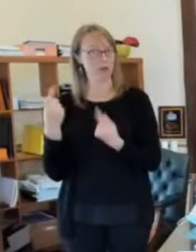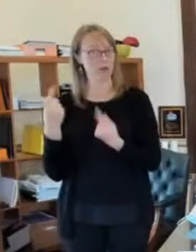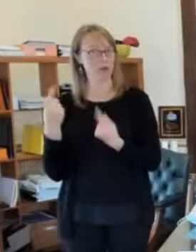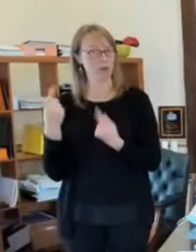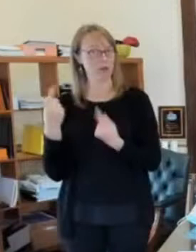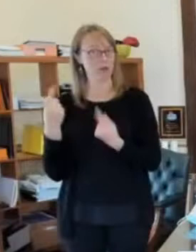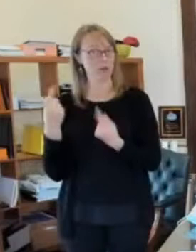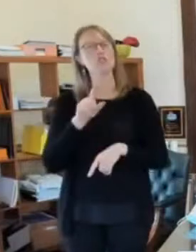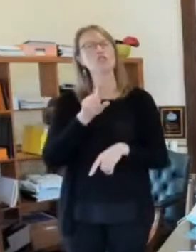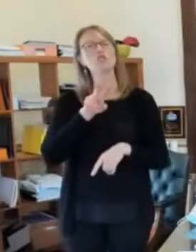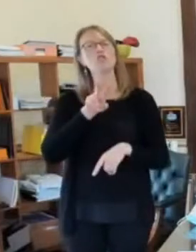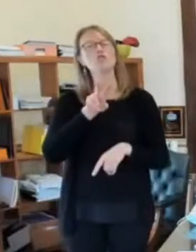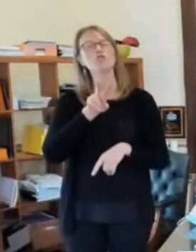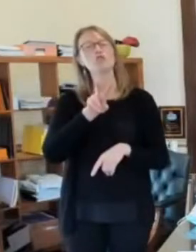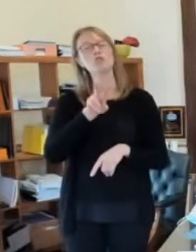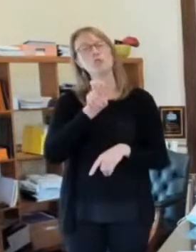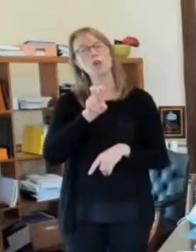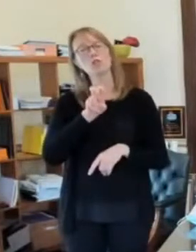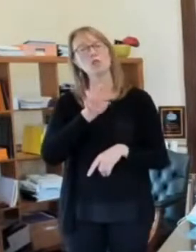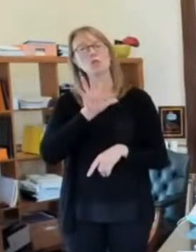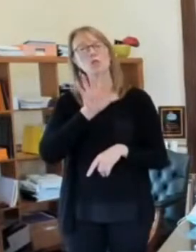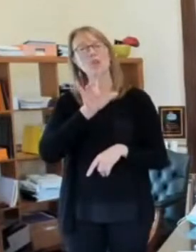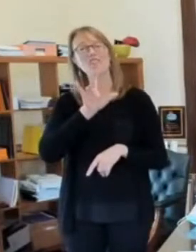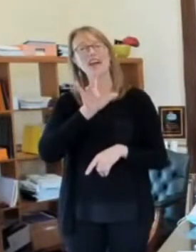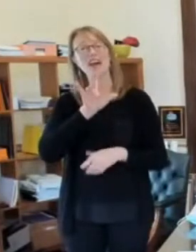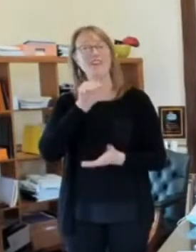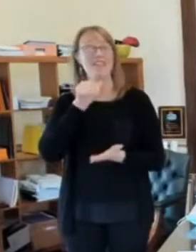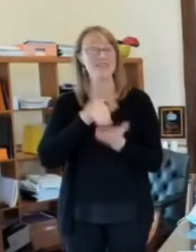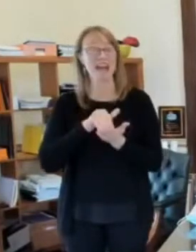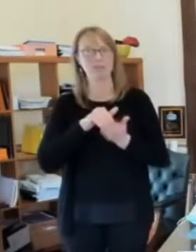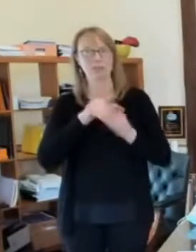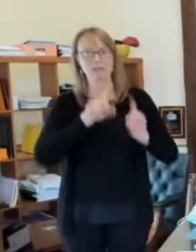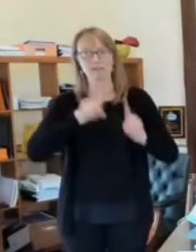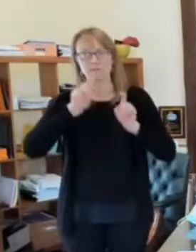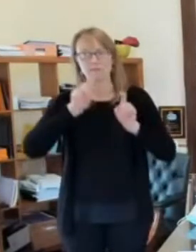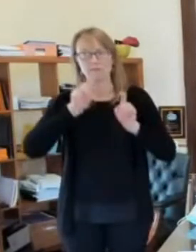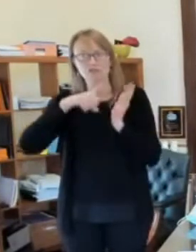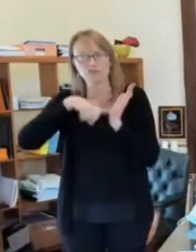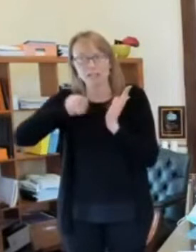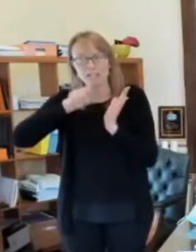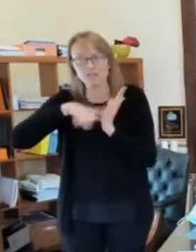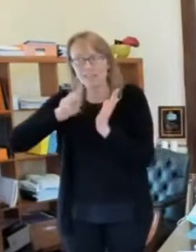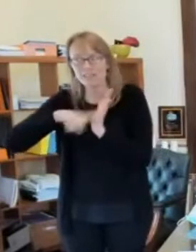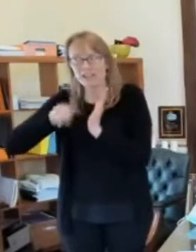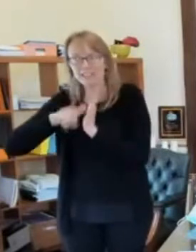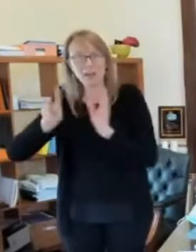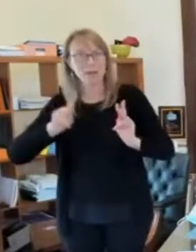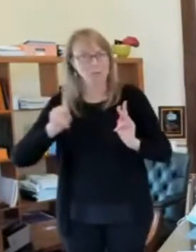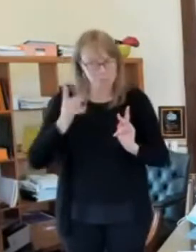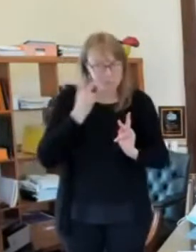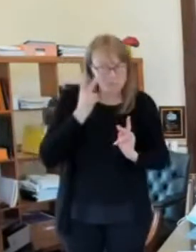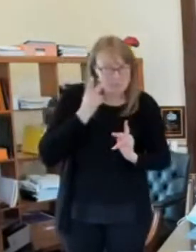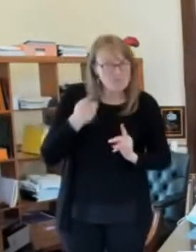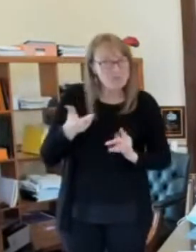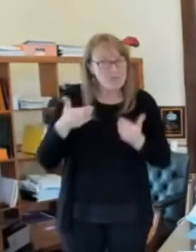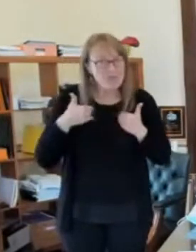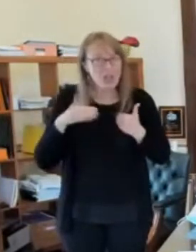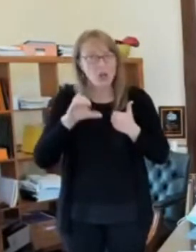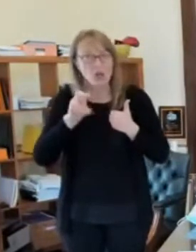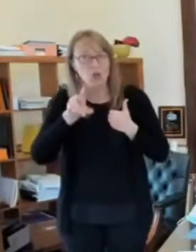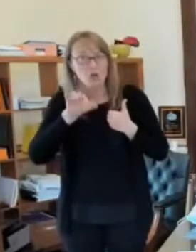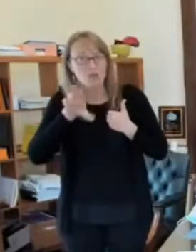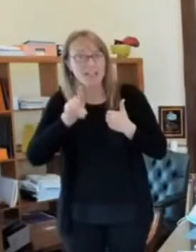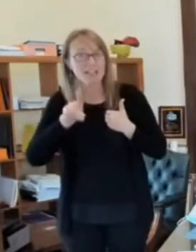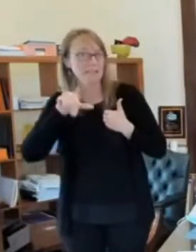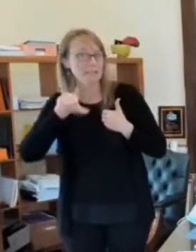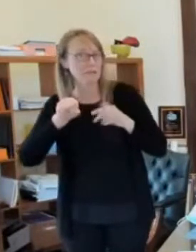225,000 COVID tests. It's a lot of tests. And of course, many people have had them test more